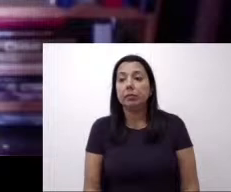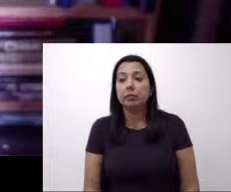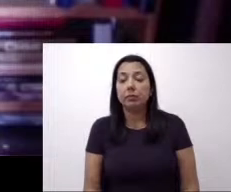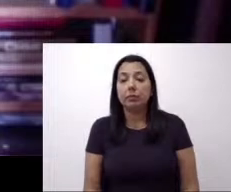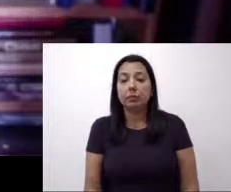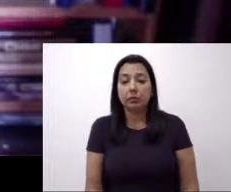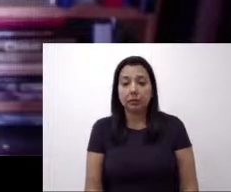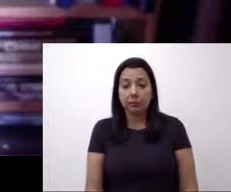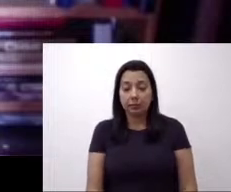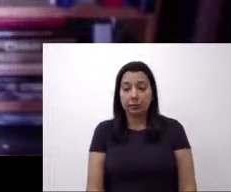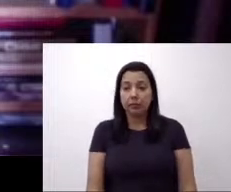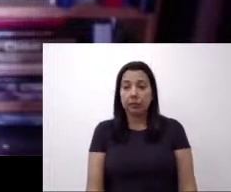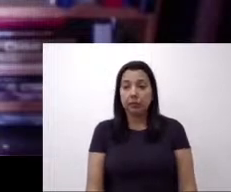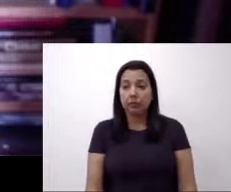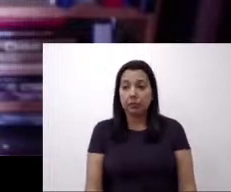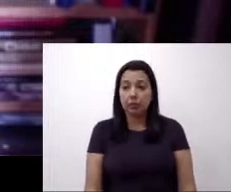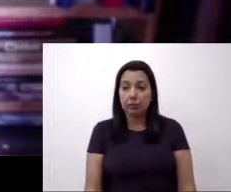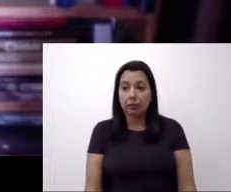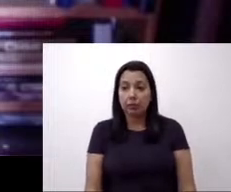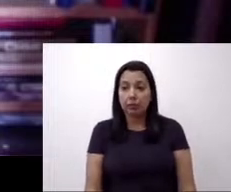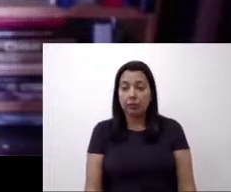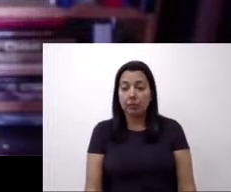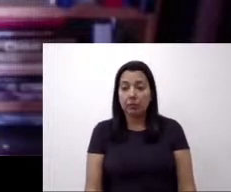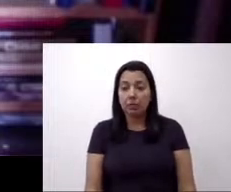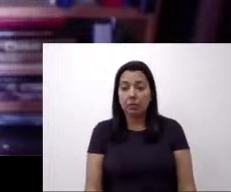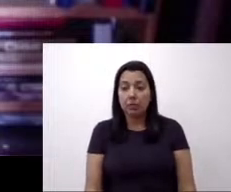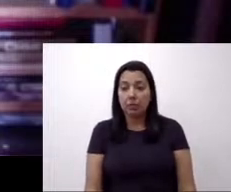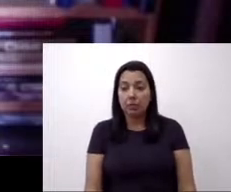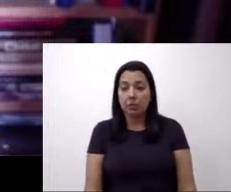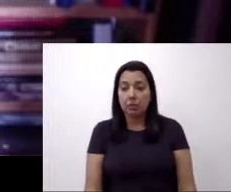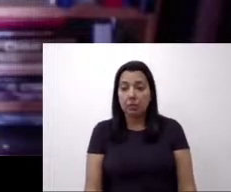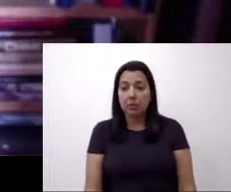Thank you, Gwenaëlle, for your presentation,